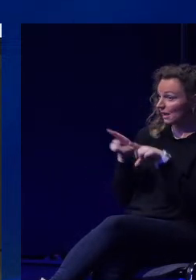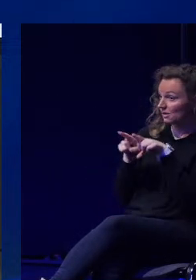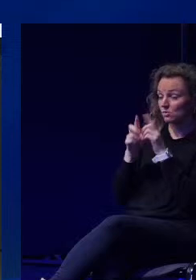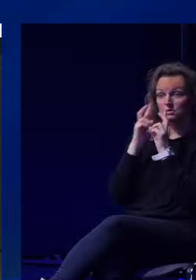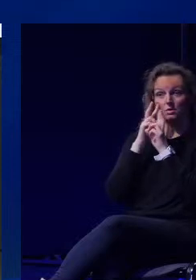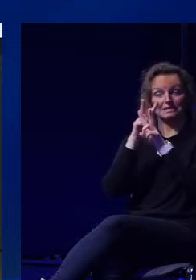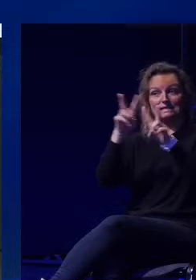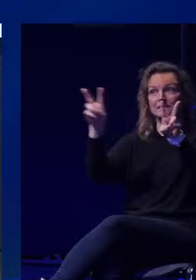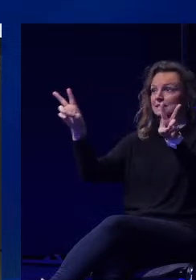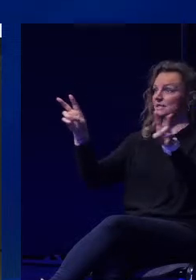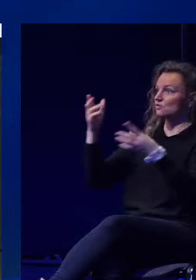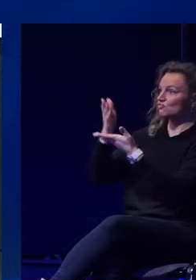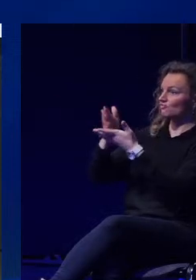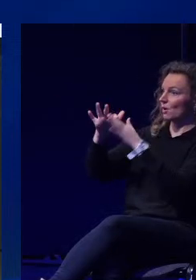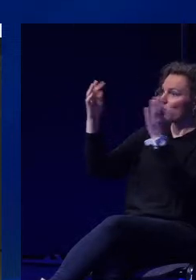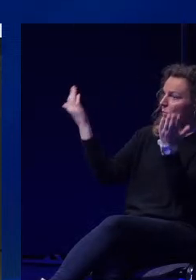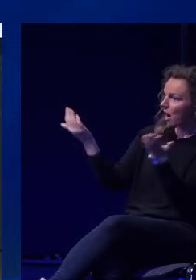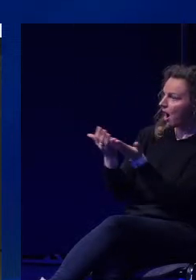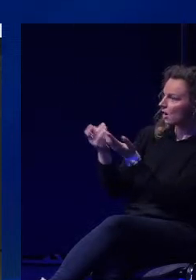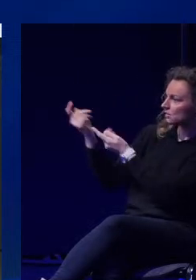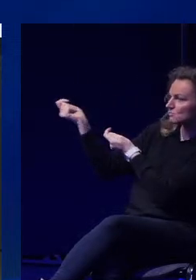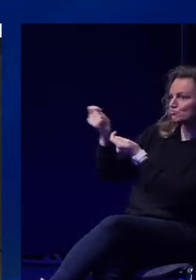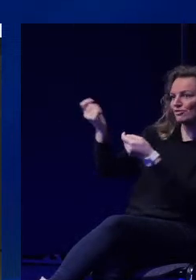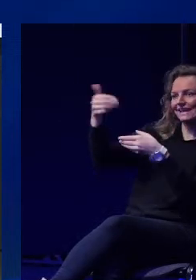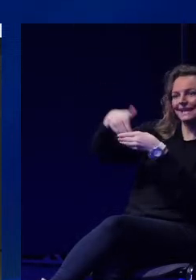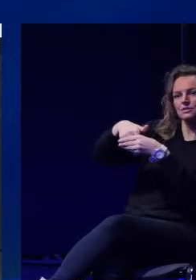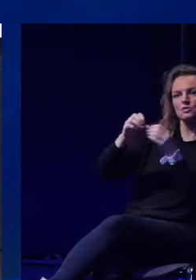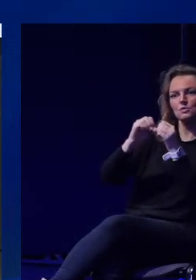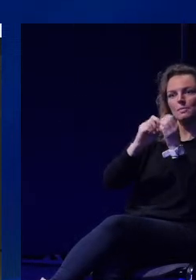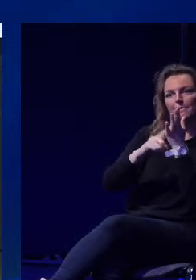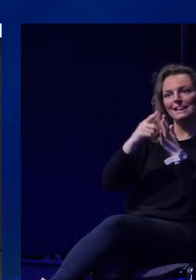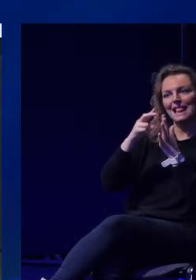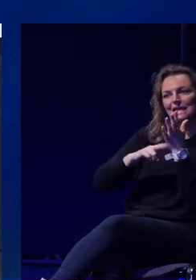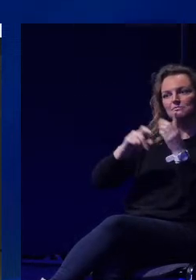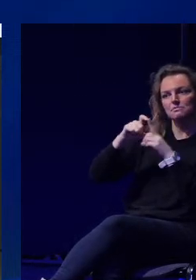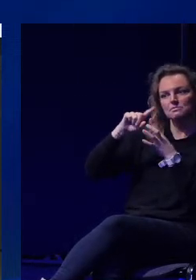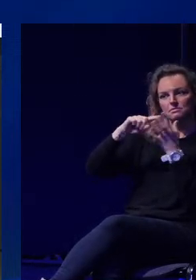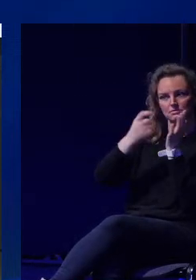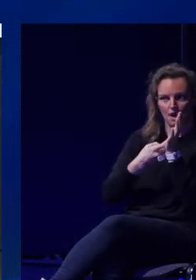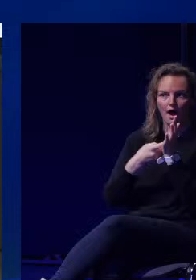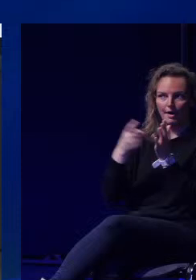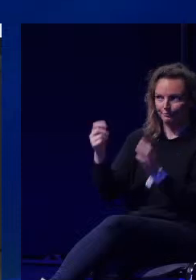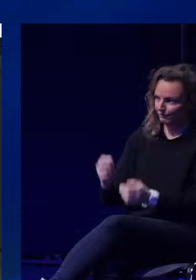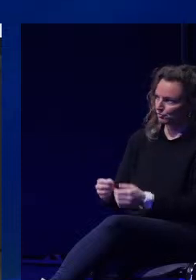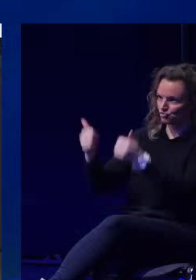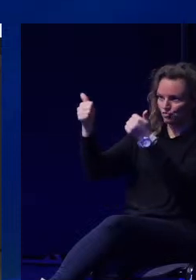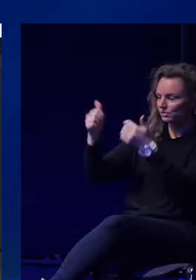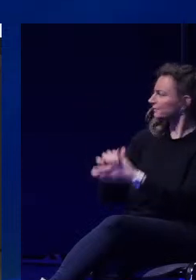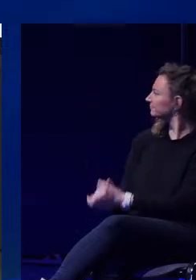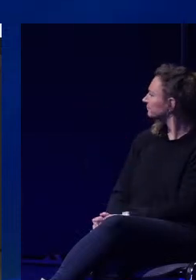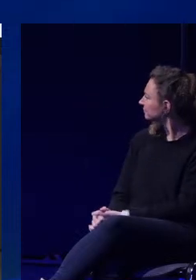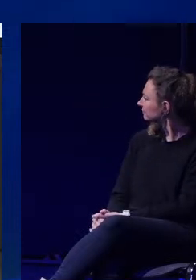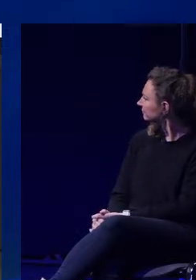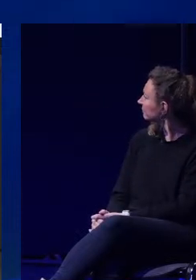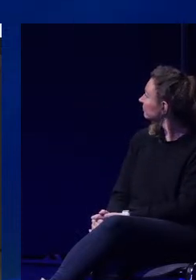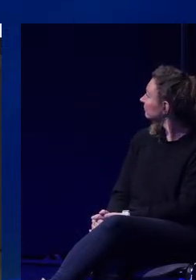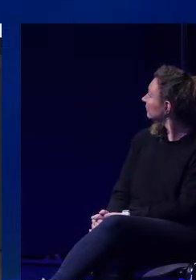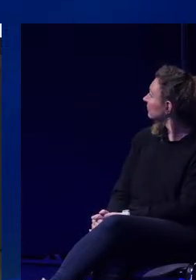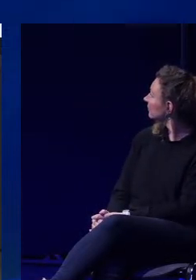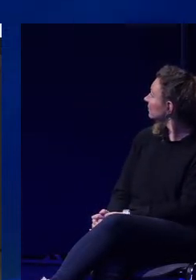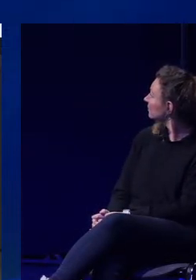Blender. Blender's open source. I don't work for them, by the way, but I think they're great. Technically, nobody does, I